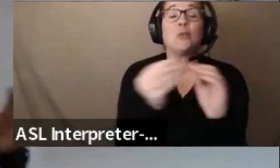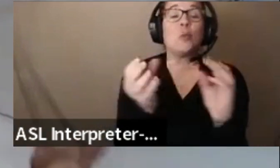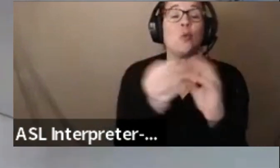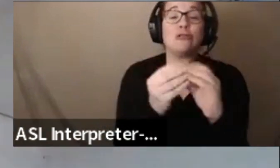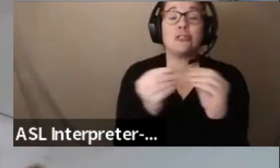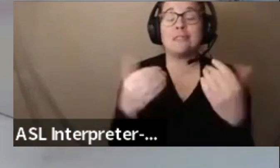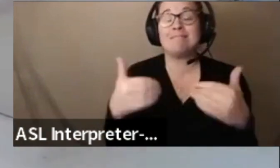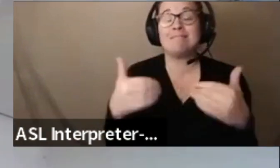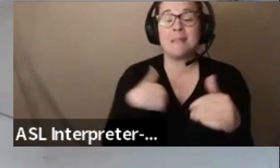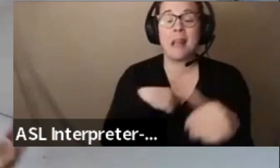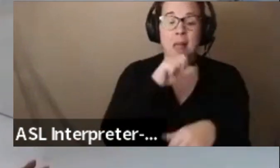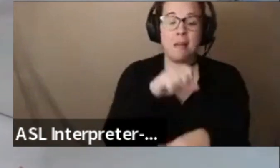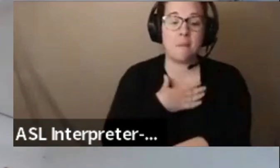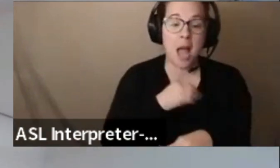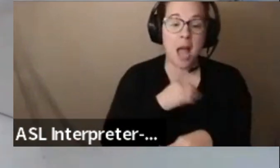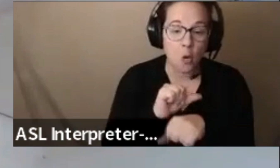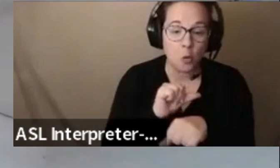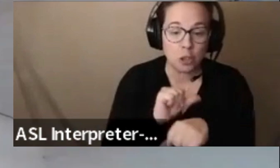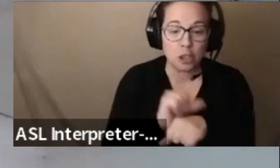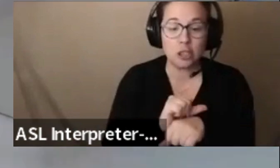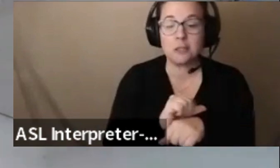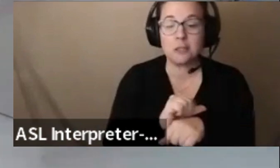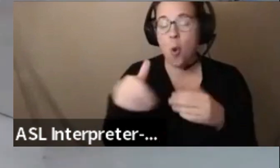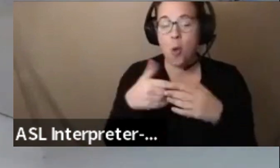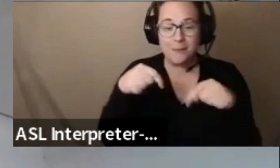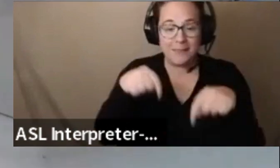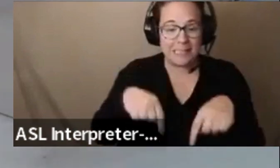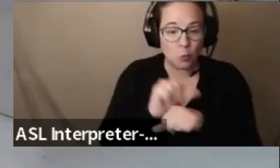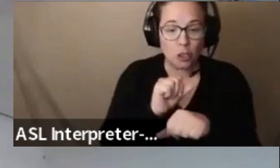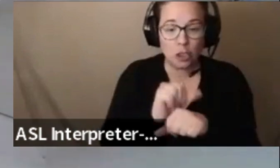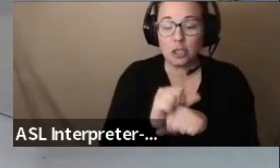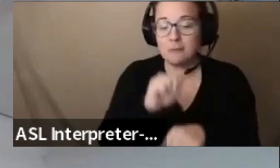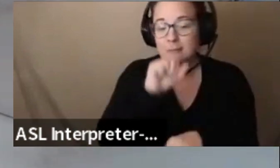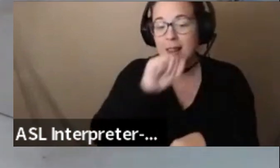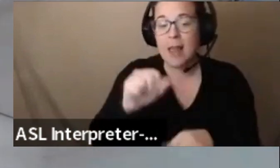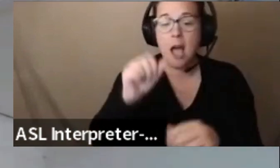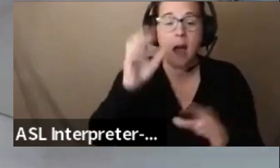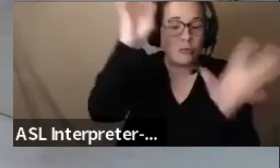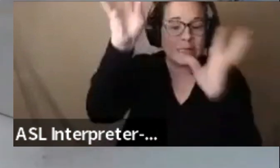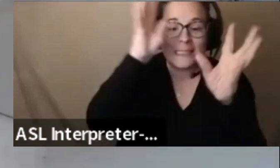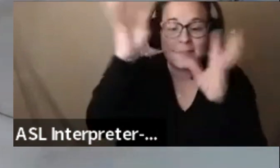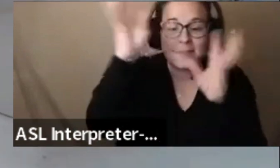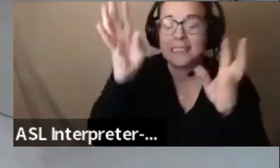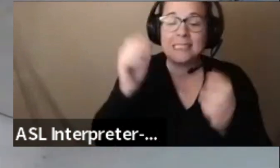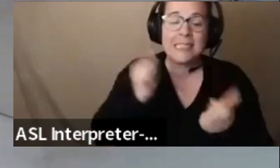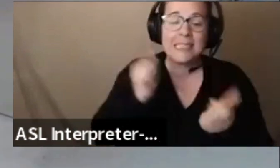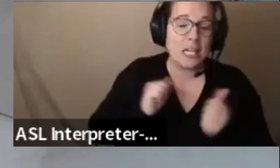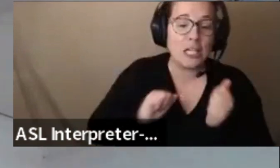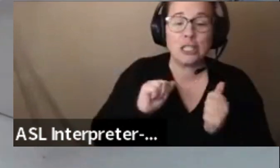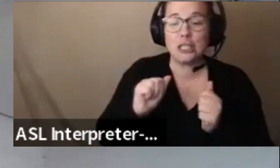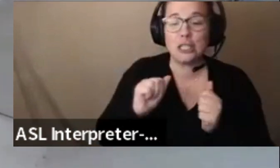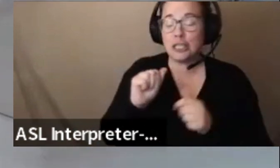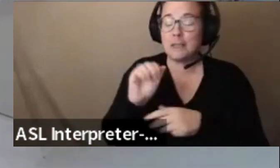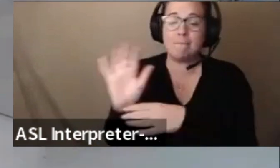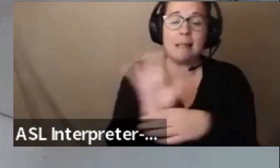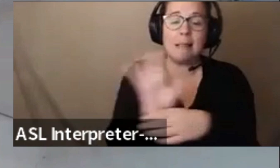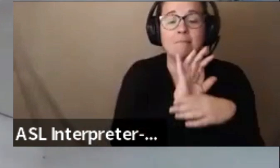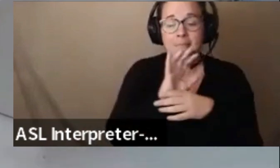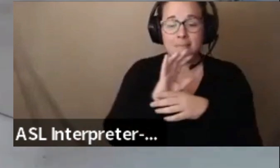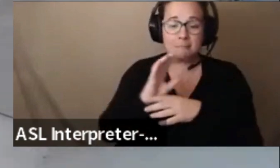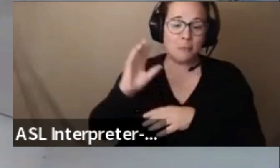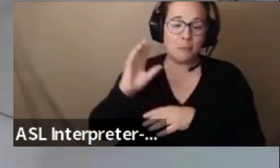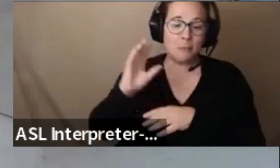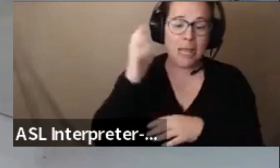work we do. I love creativity. I love theatre and film and radio and all the communicative arts, books,